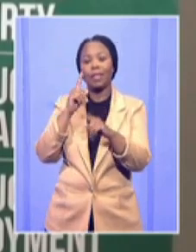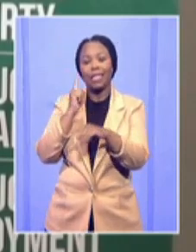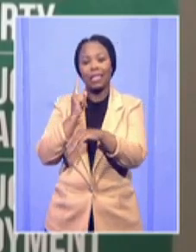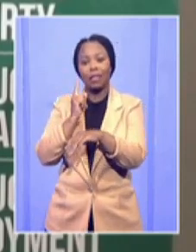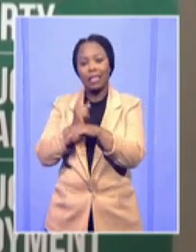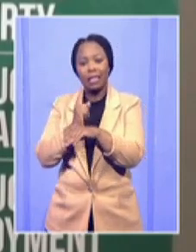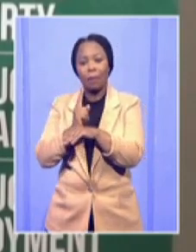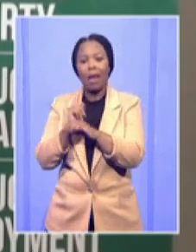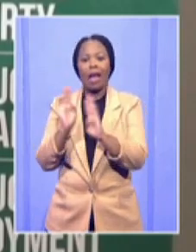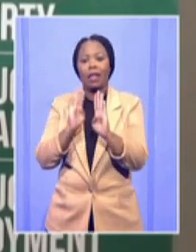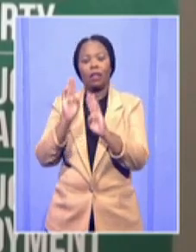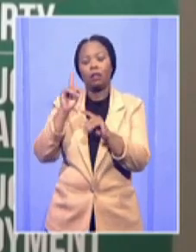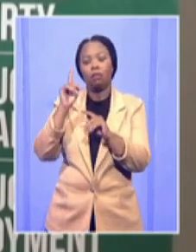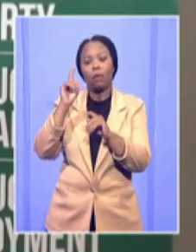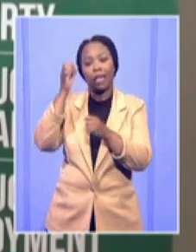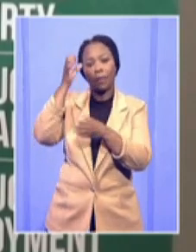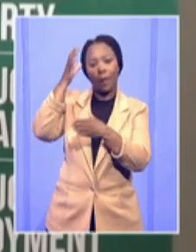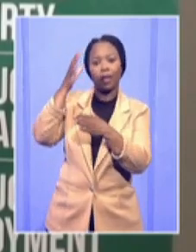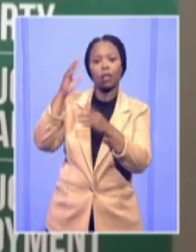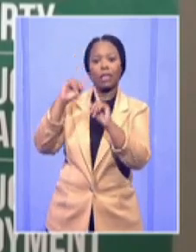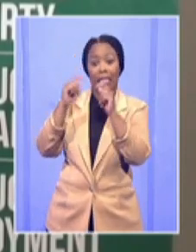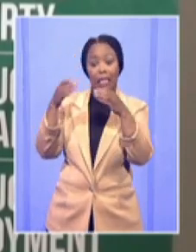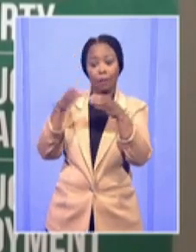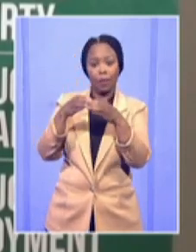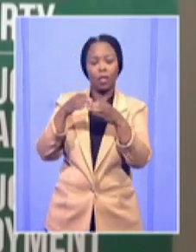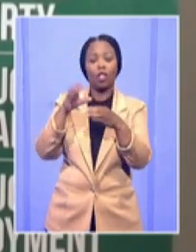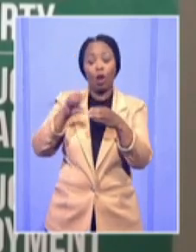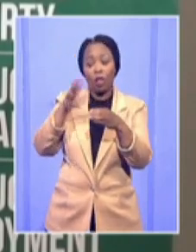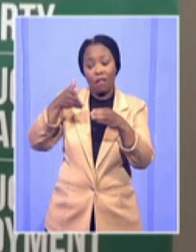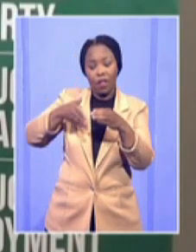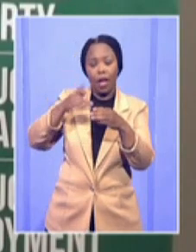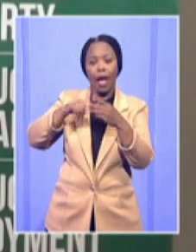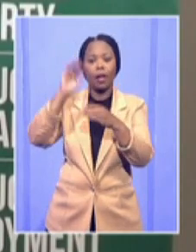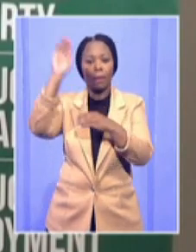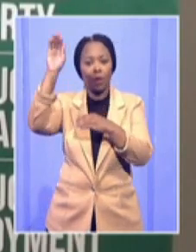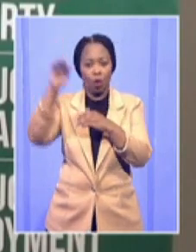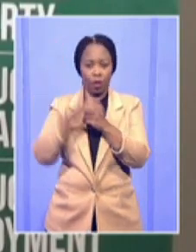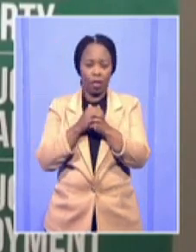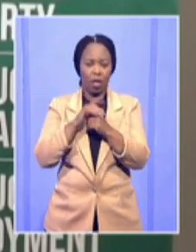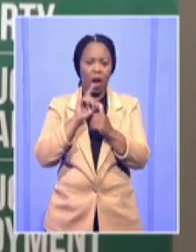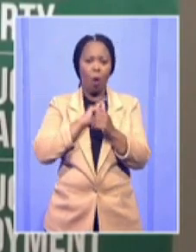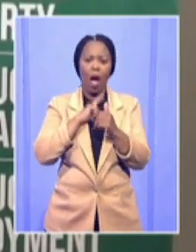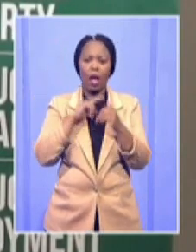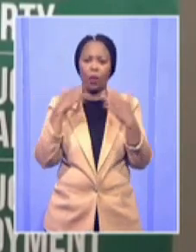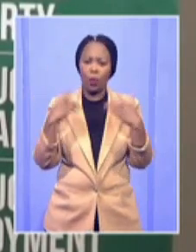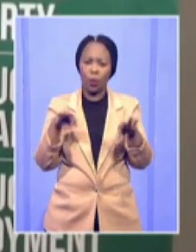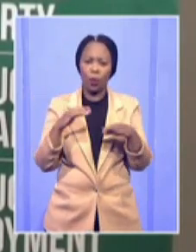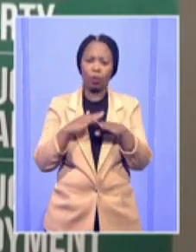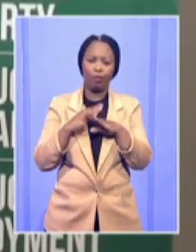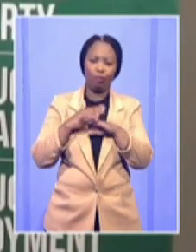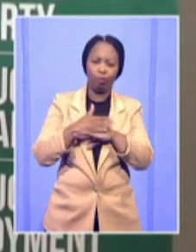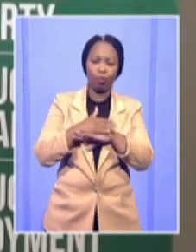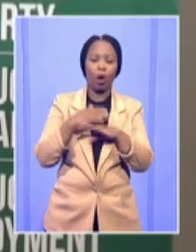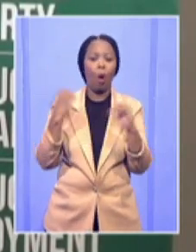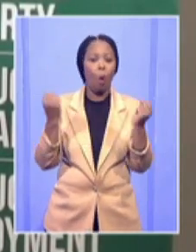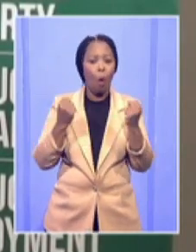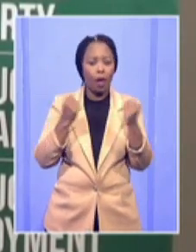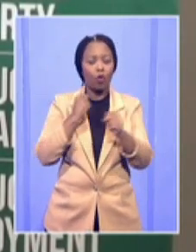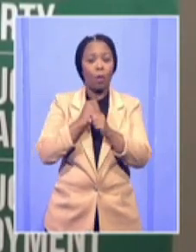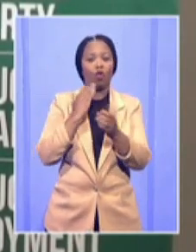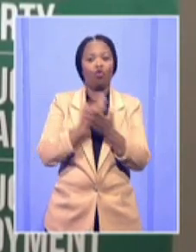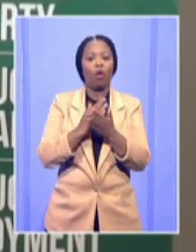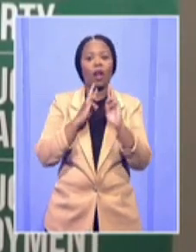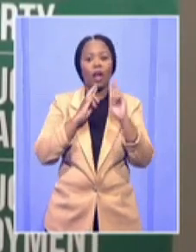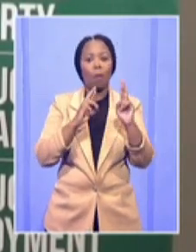in South Africa and beyond for the tireless contribution that have been made to make this report a reality.